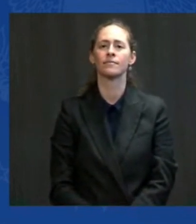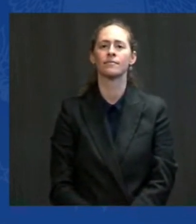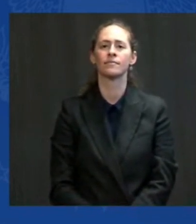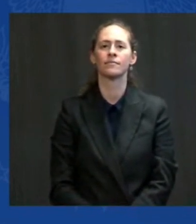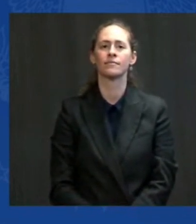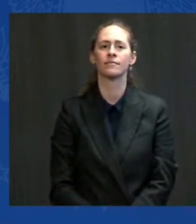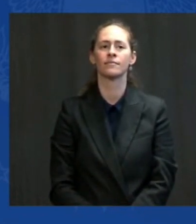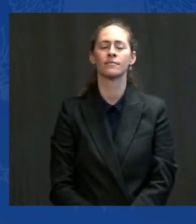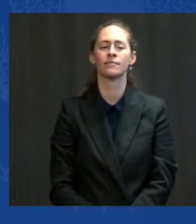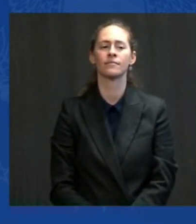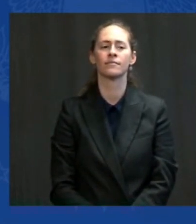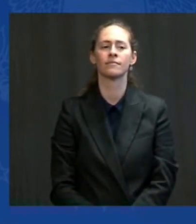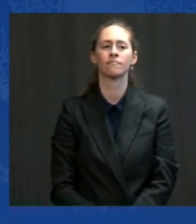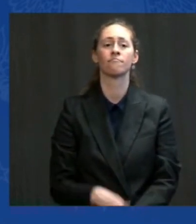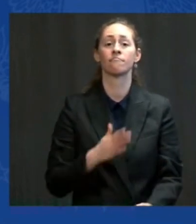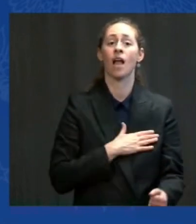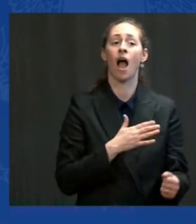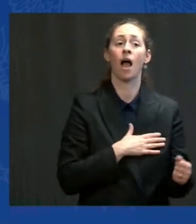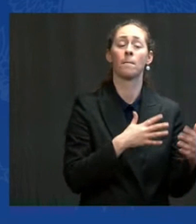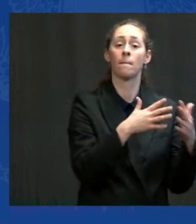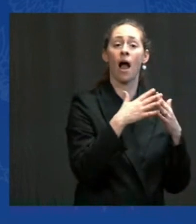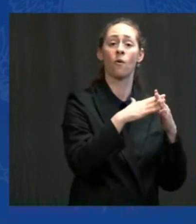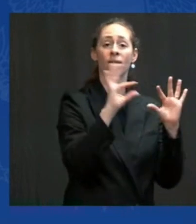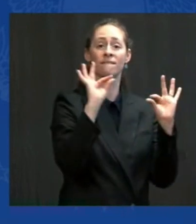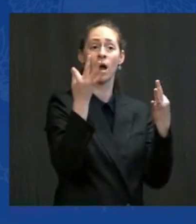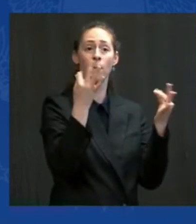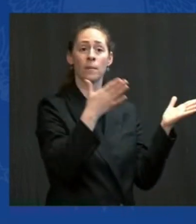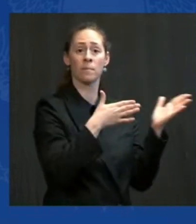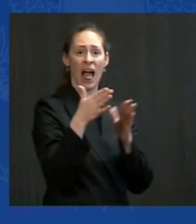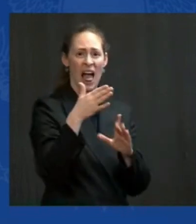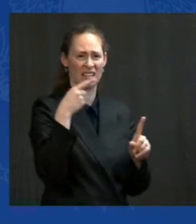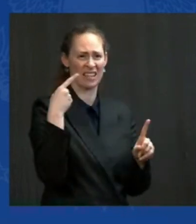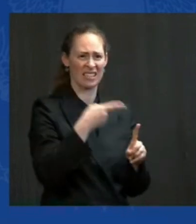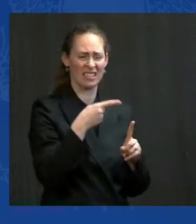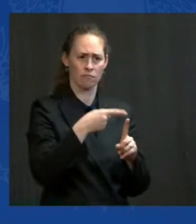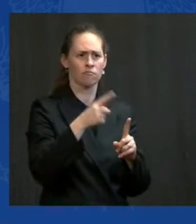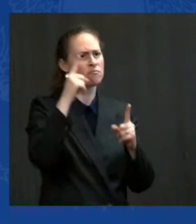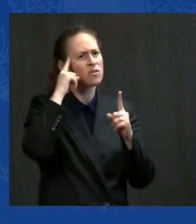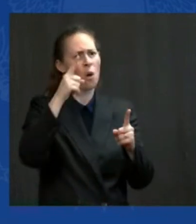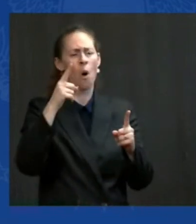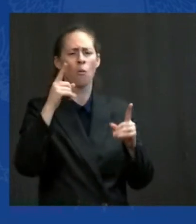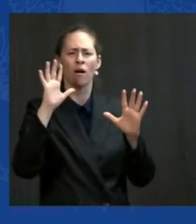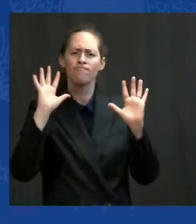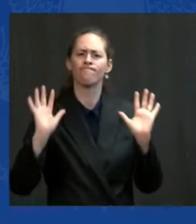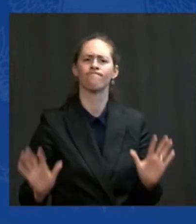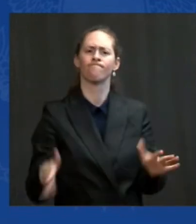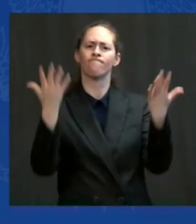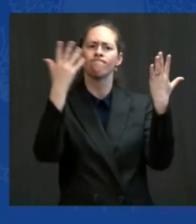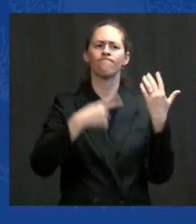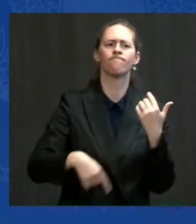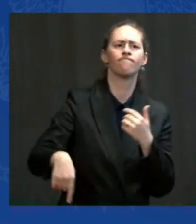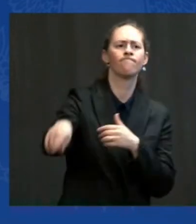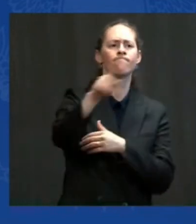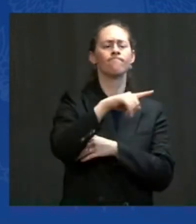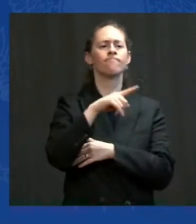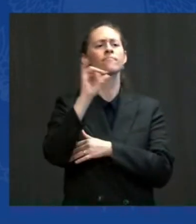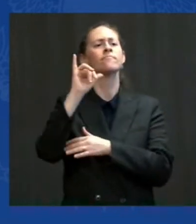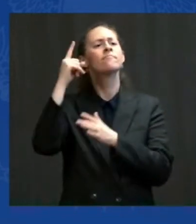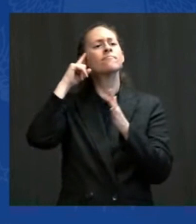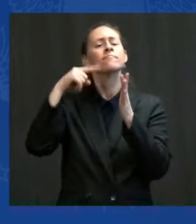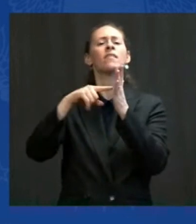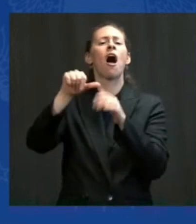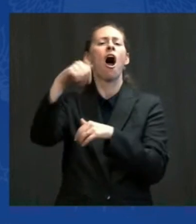With my American Families Plan and the other elements of the Build Back Better agenda, experts in Wall Street, analysts have said that we'll